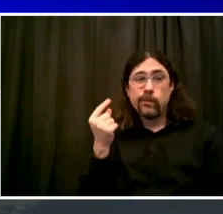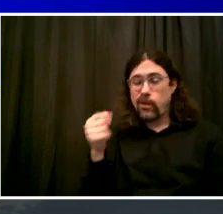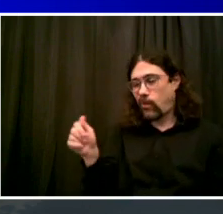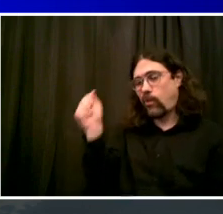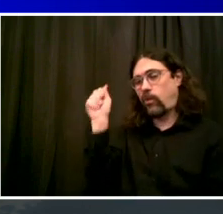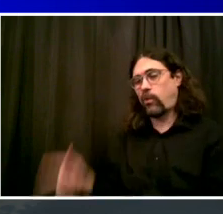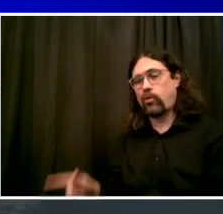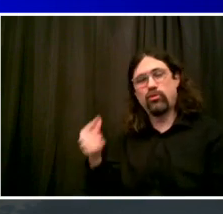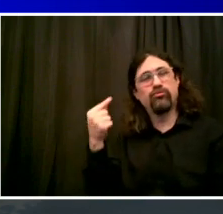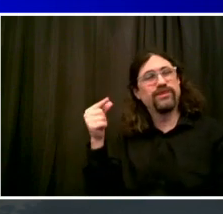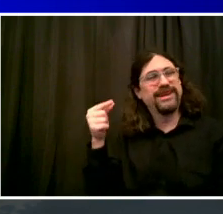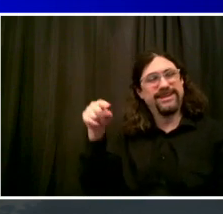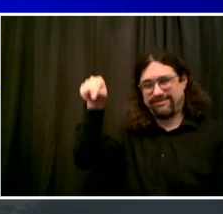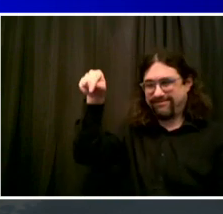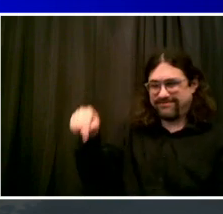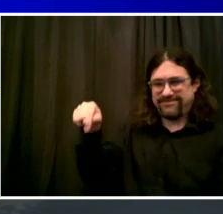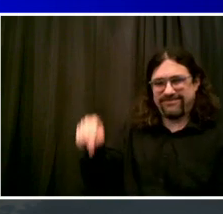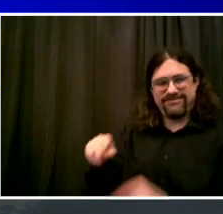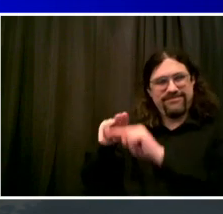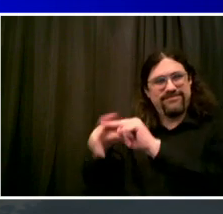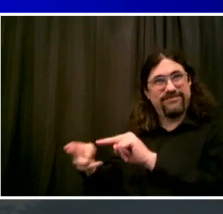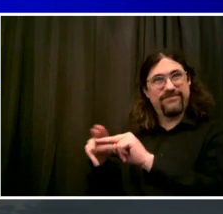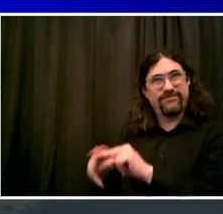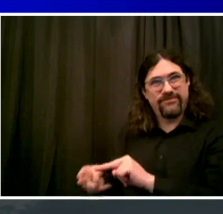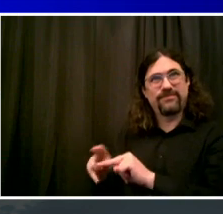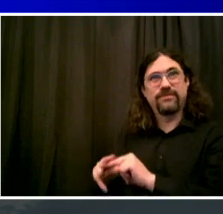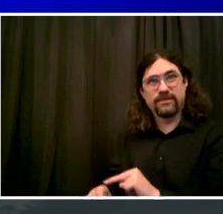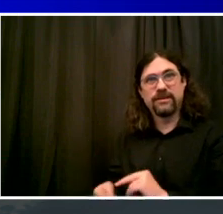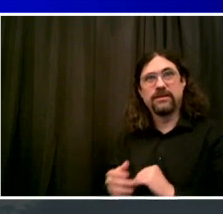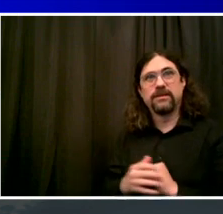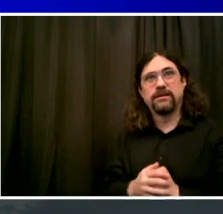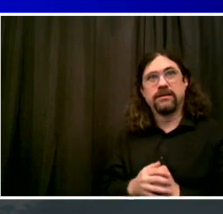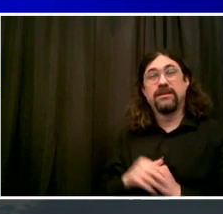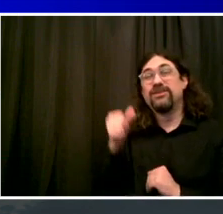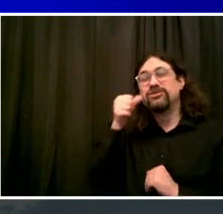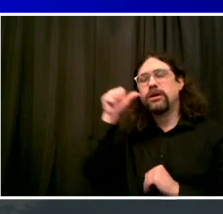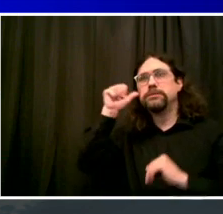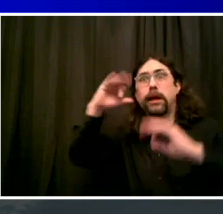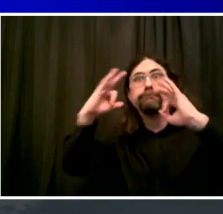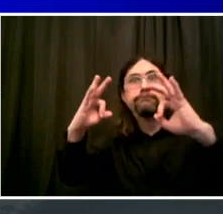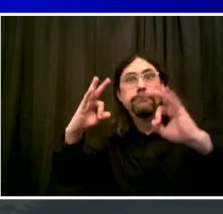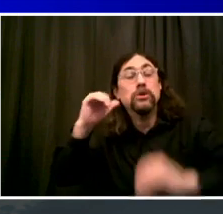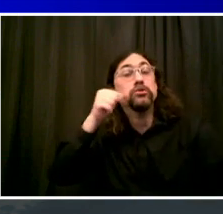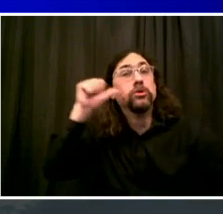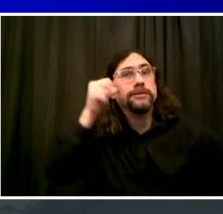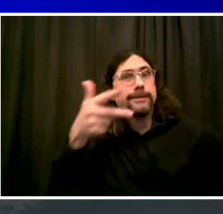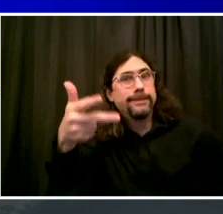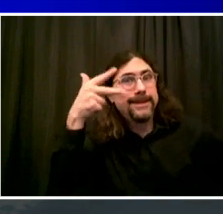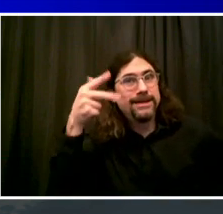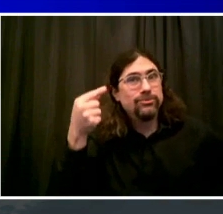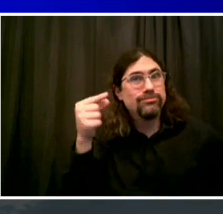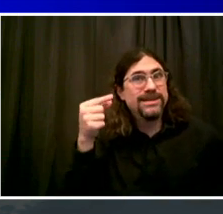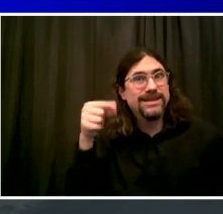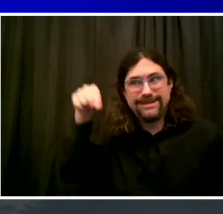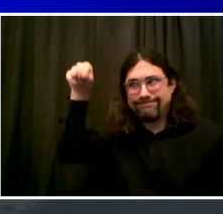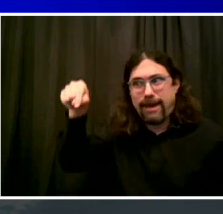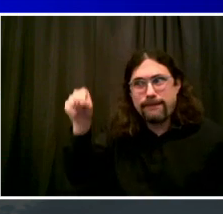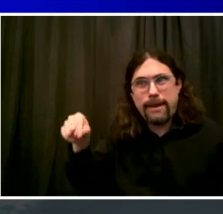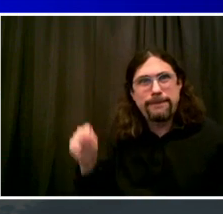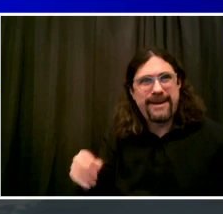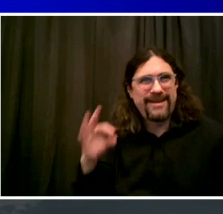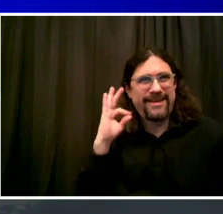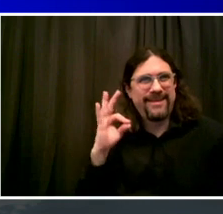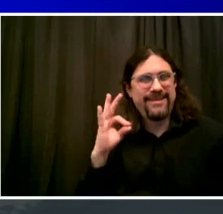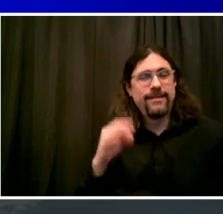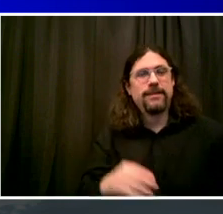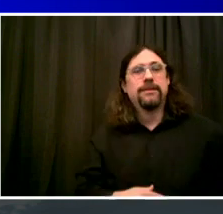day yesterday, 3 going down together. Today, we do not have as good a day,